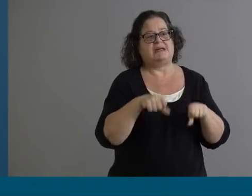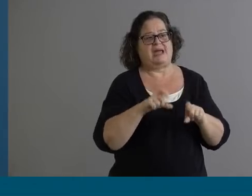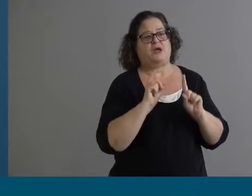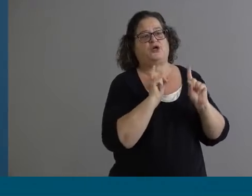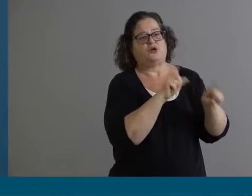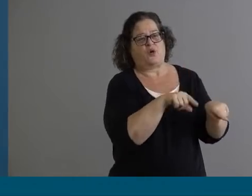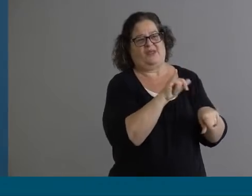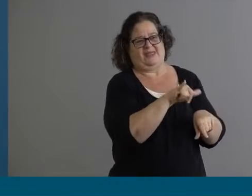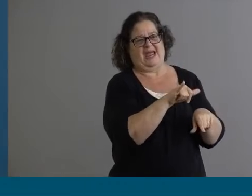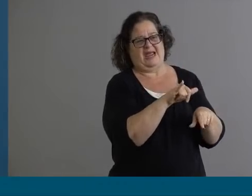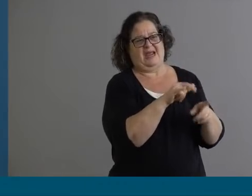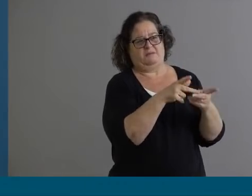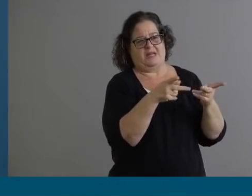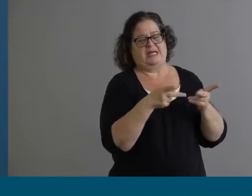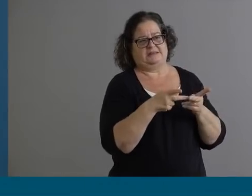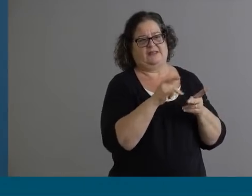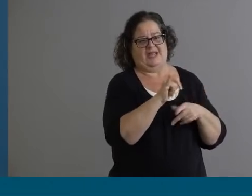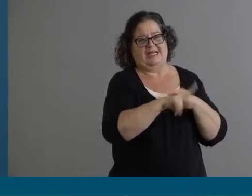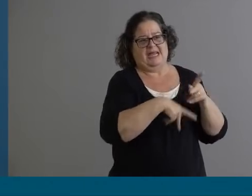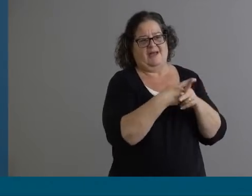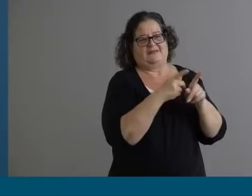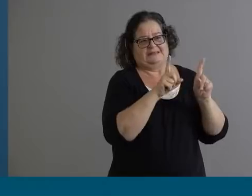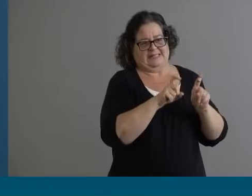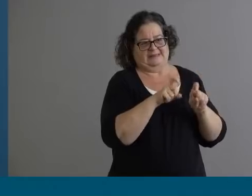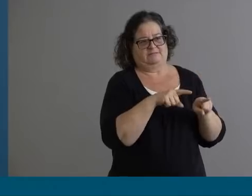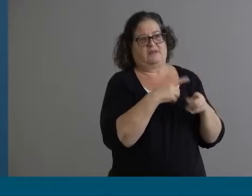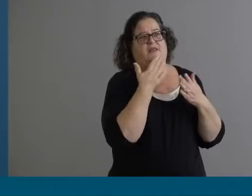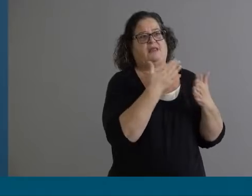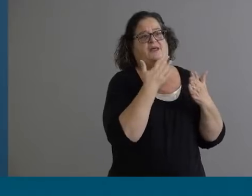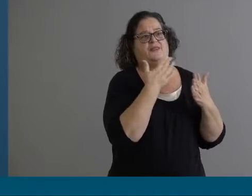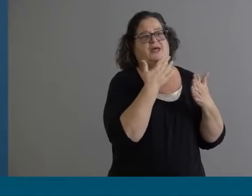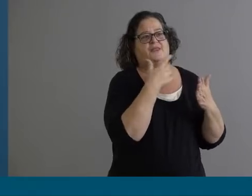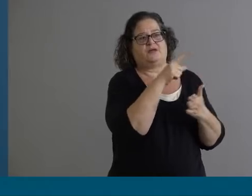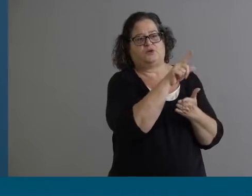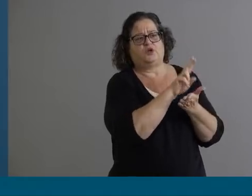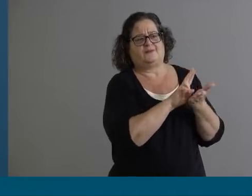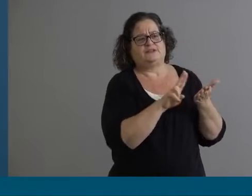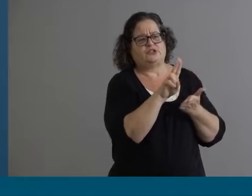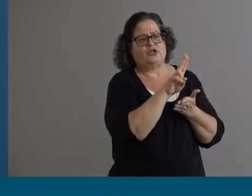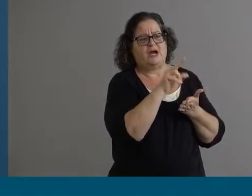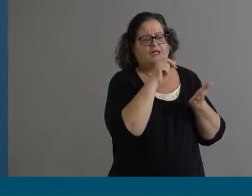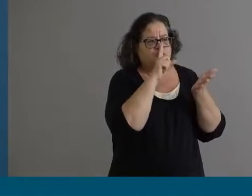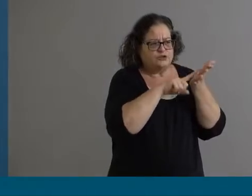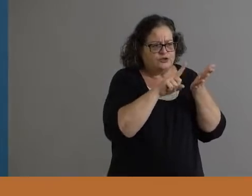and developers at the university, and this testing begins on Saturday.